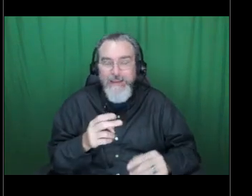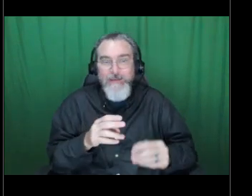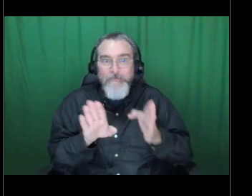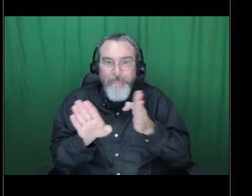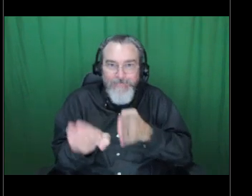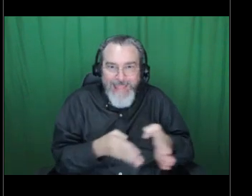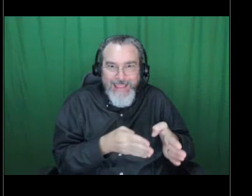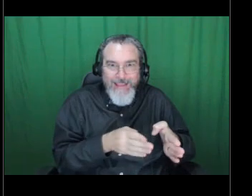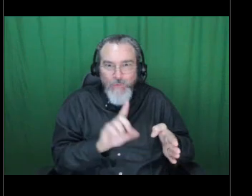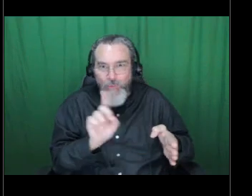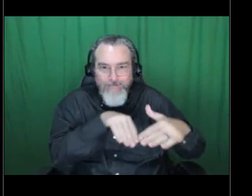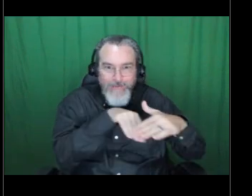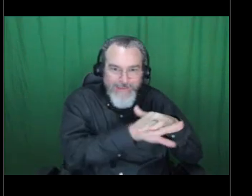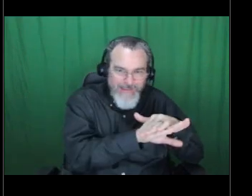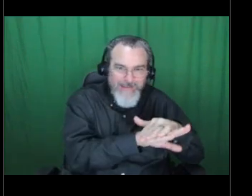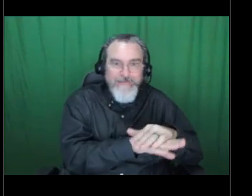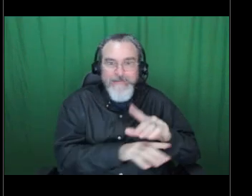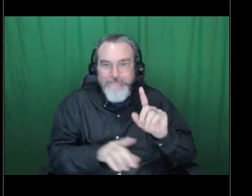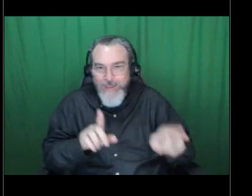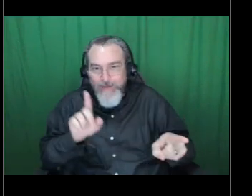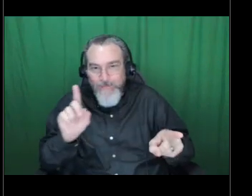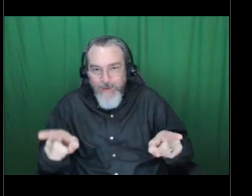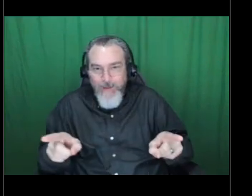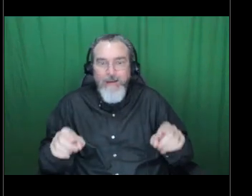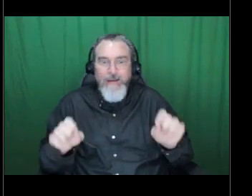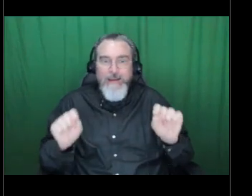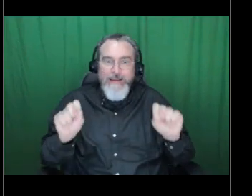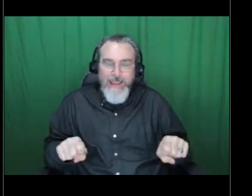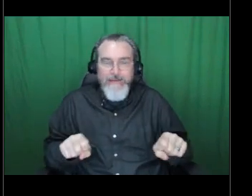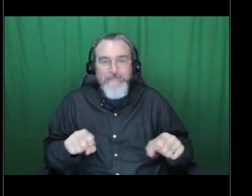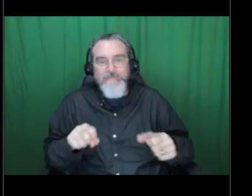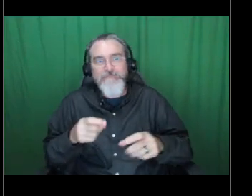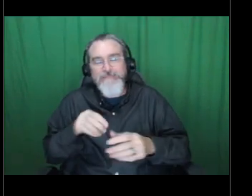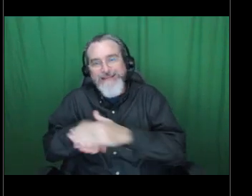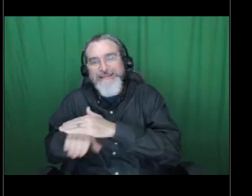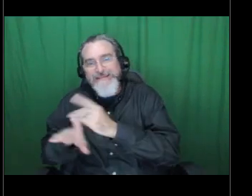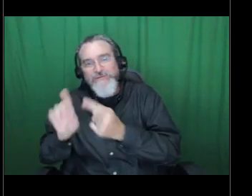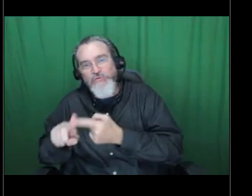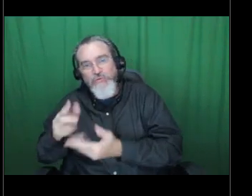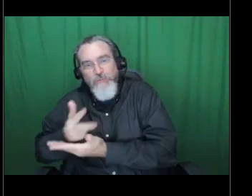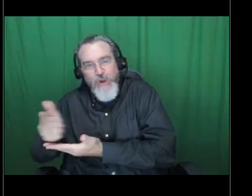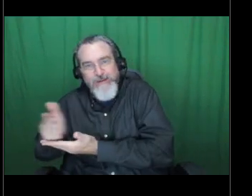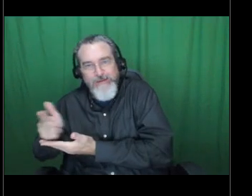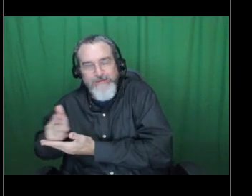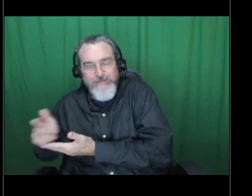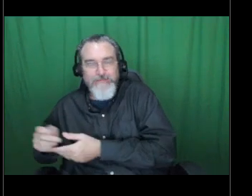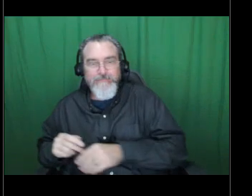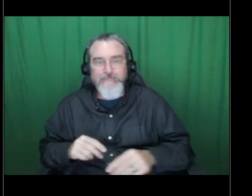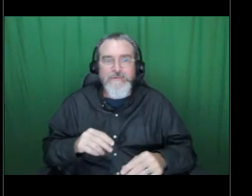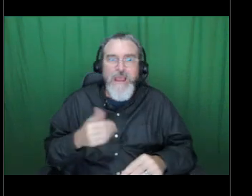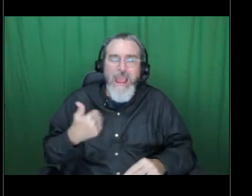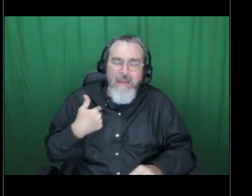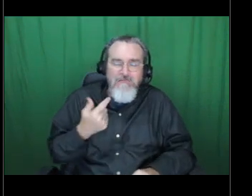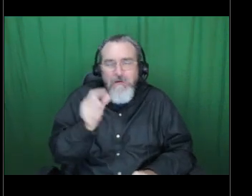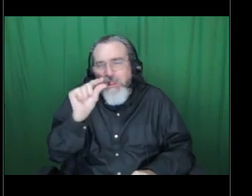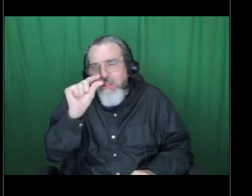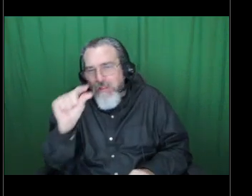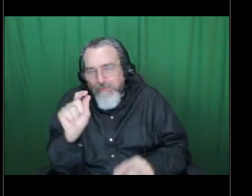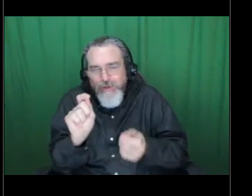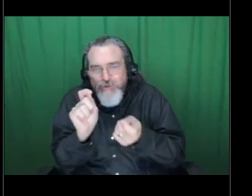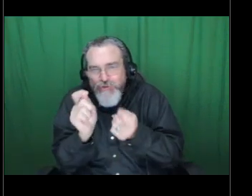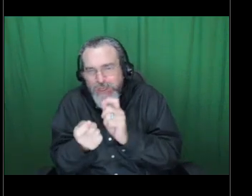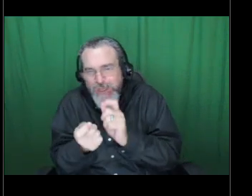with only minor changes in level between the arrival points and the floor level of